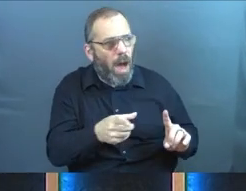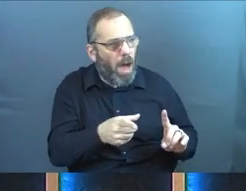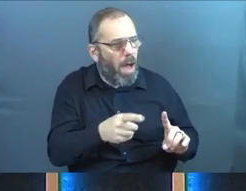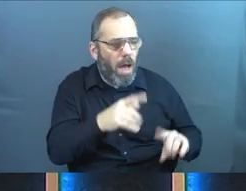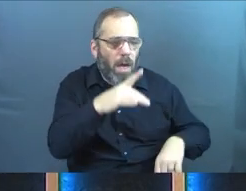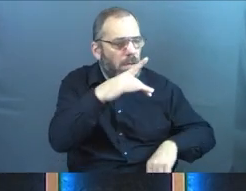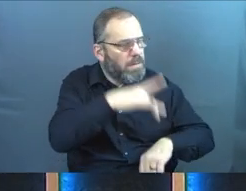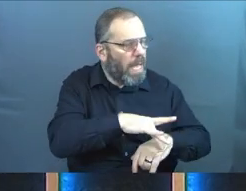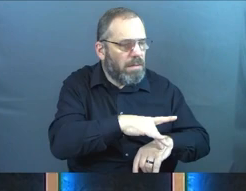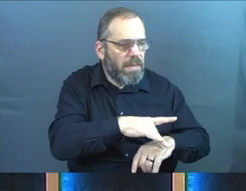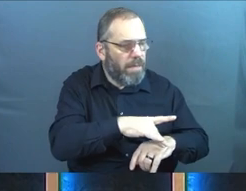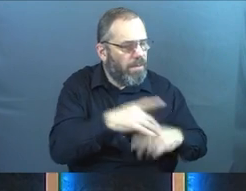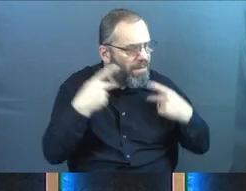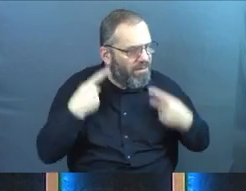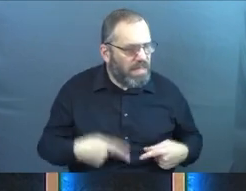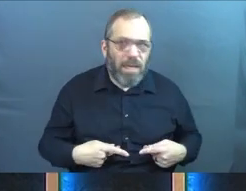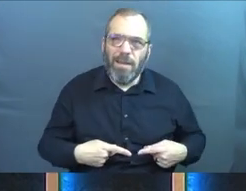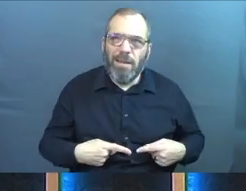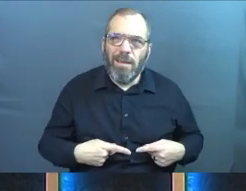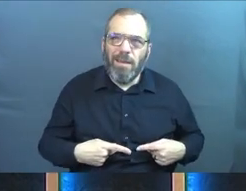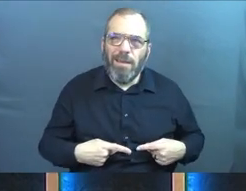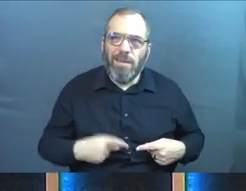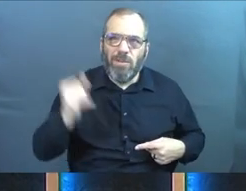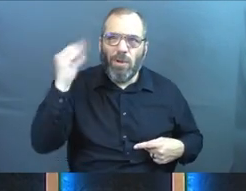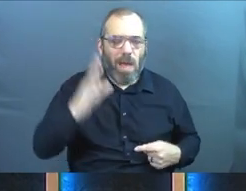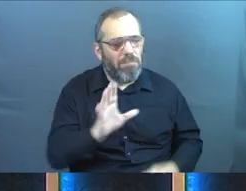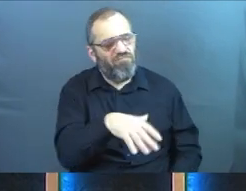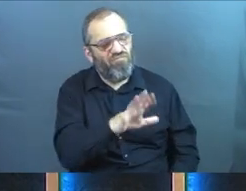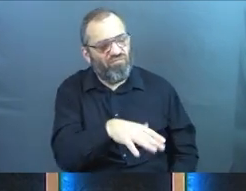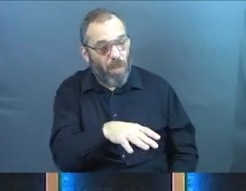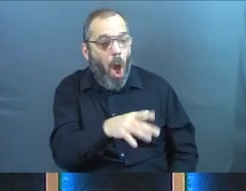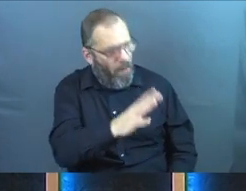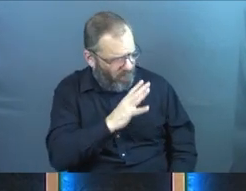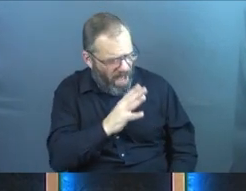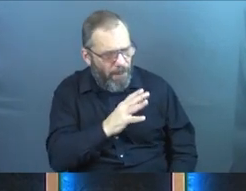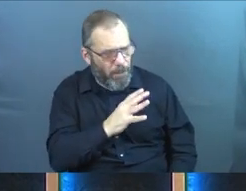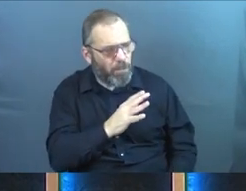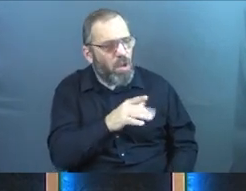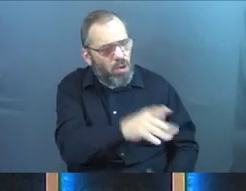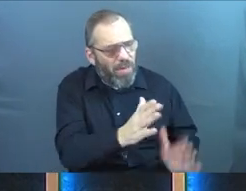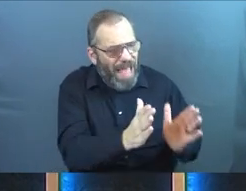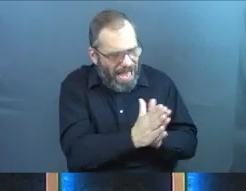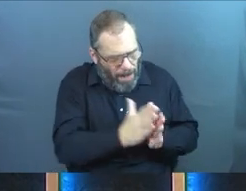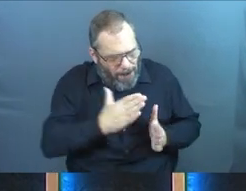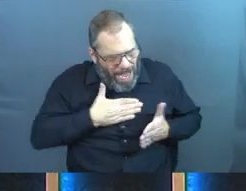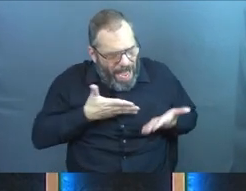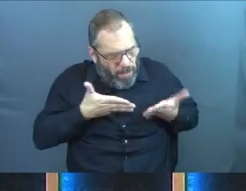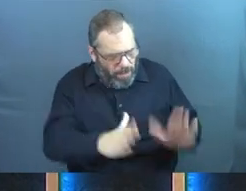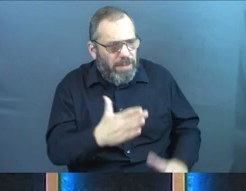don't harm him physically. So God comes in and says, you must ask my permission.